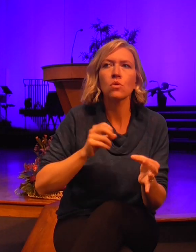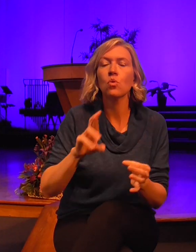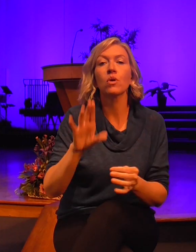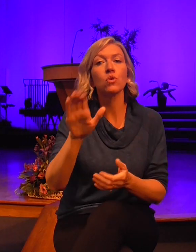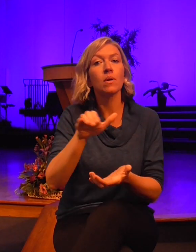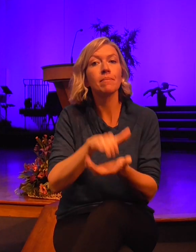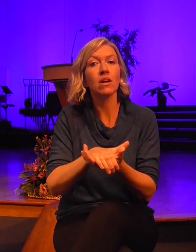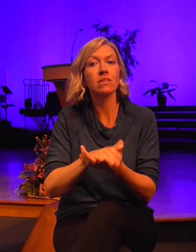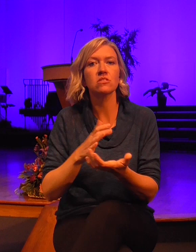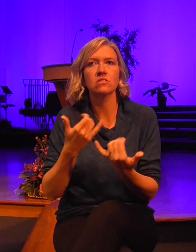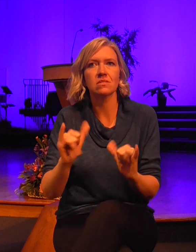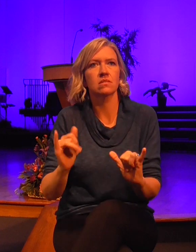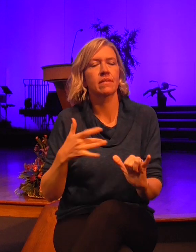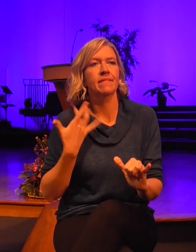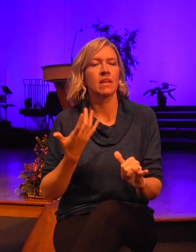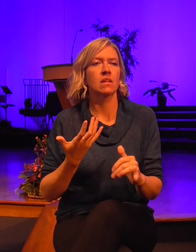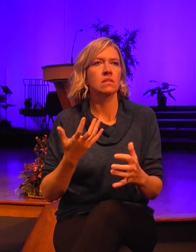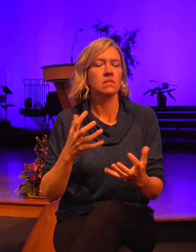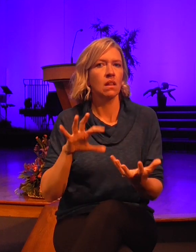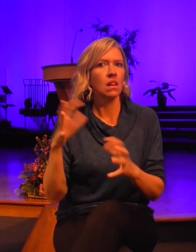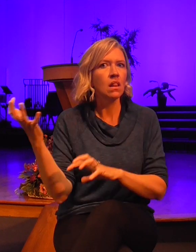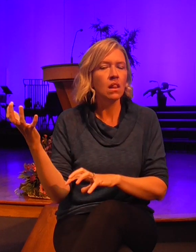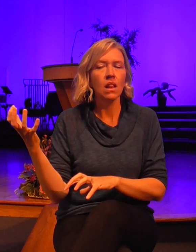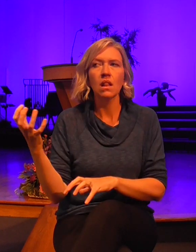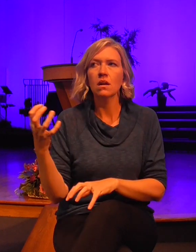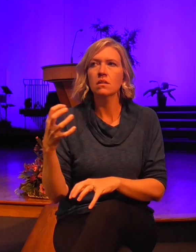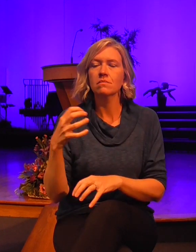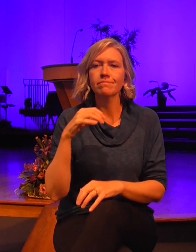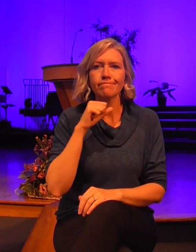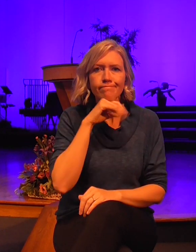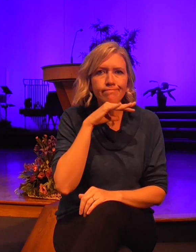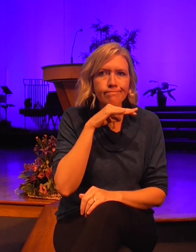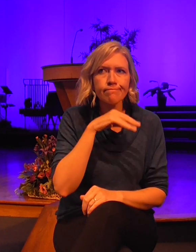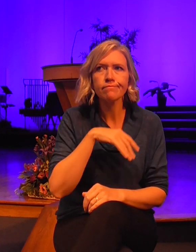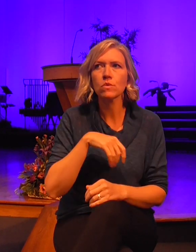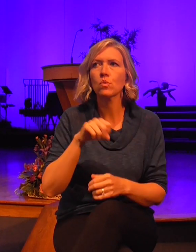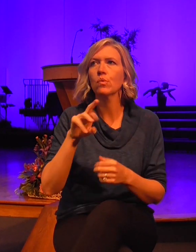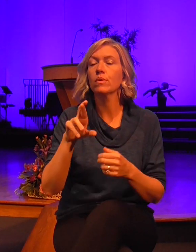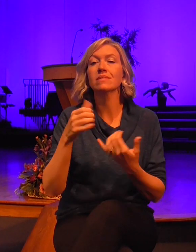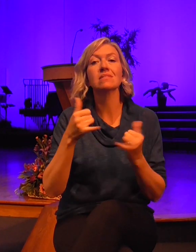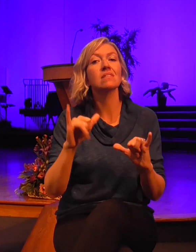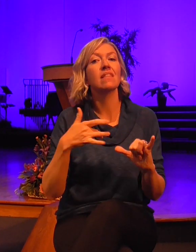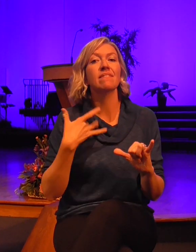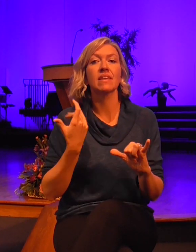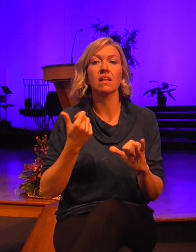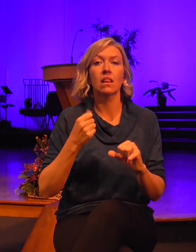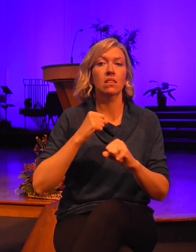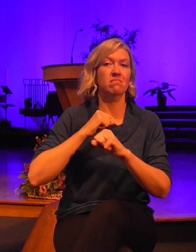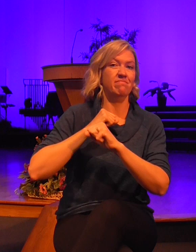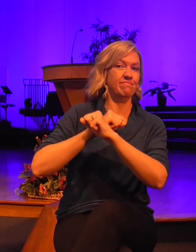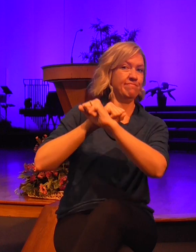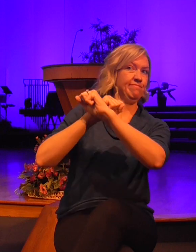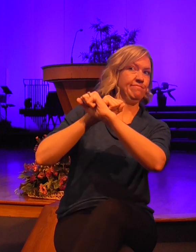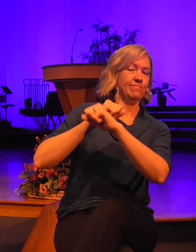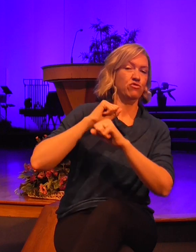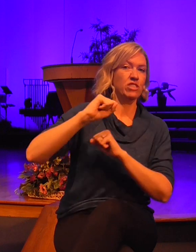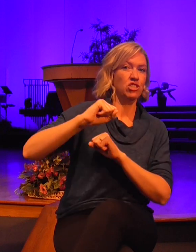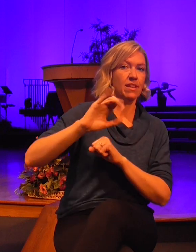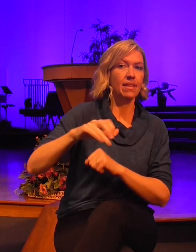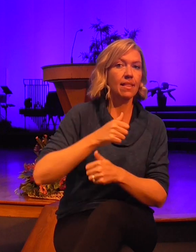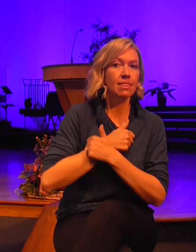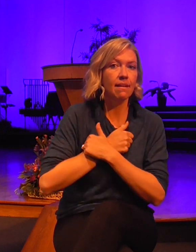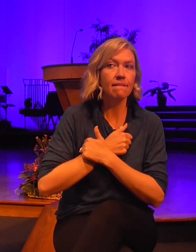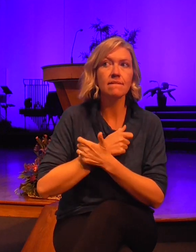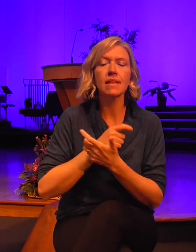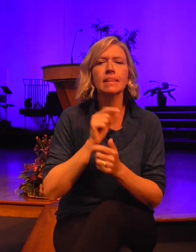feels like it's a wreck, or even if you're still rejecting of that love that's coming towards you, those little